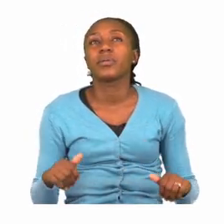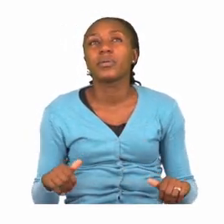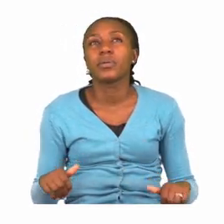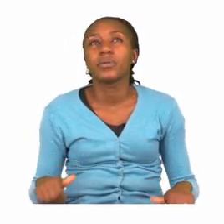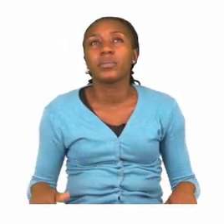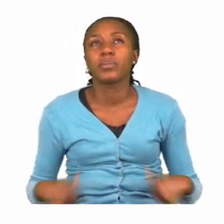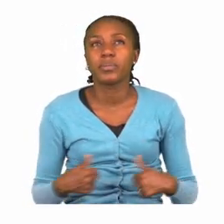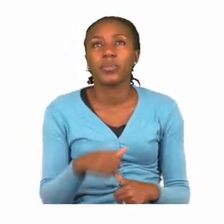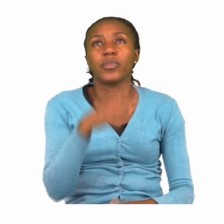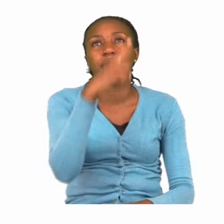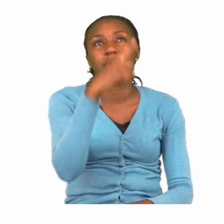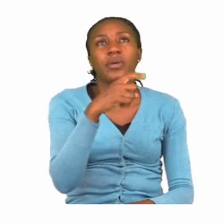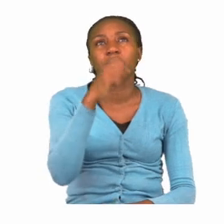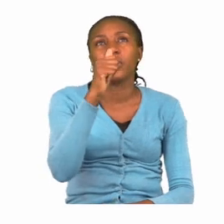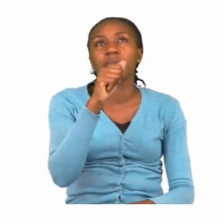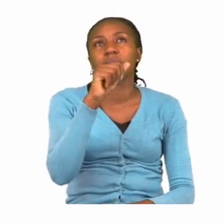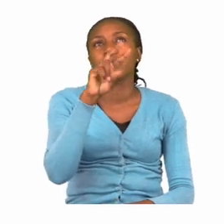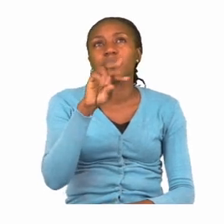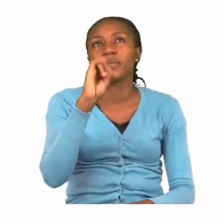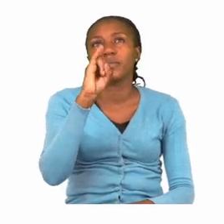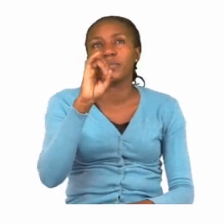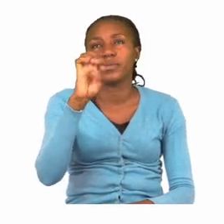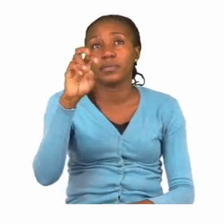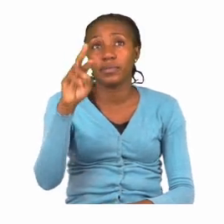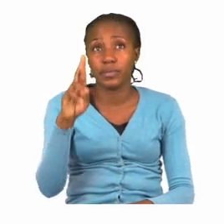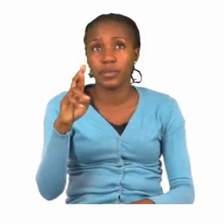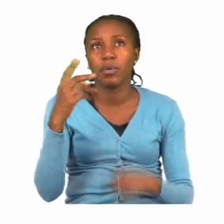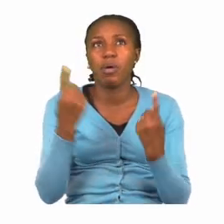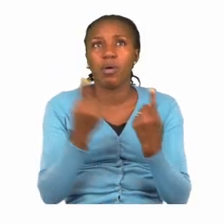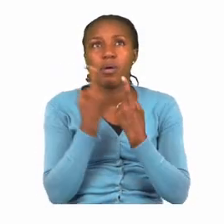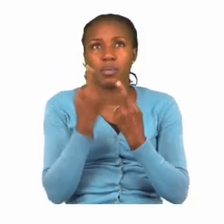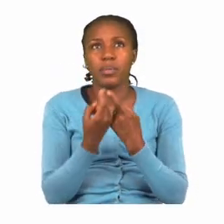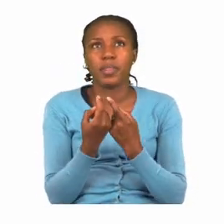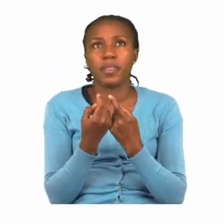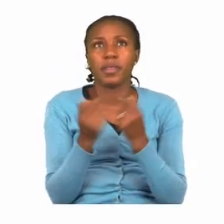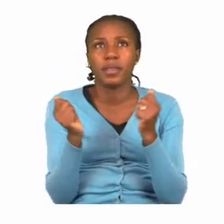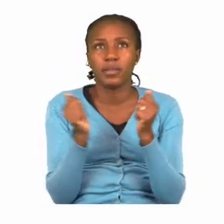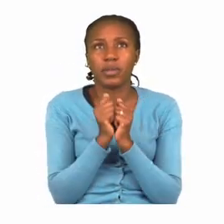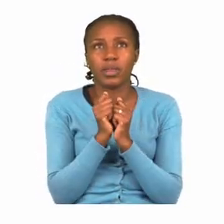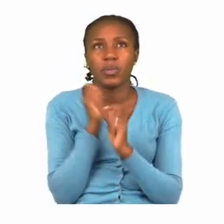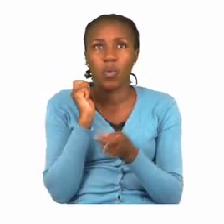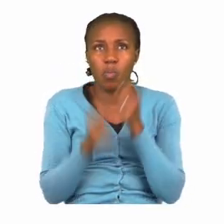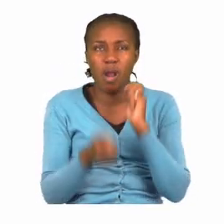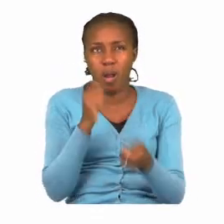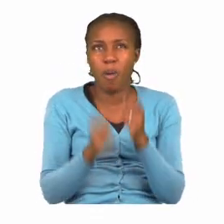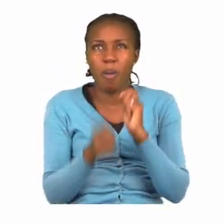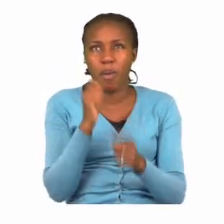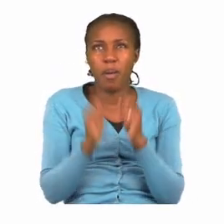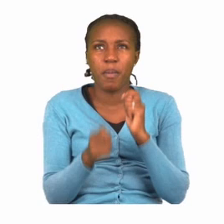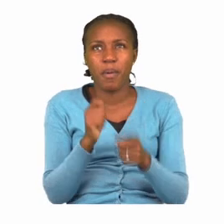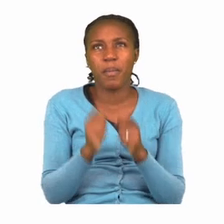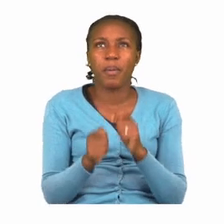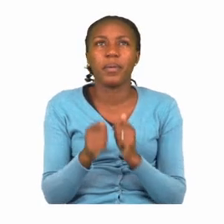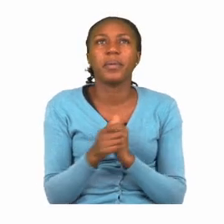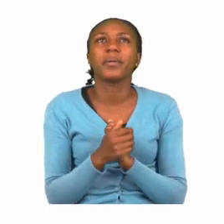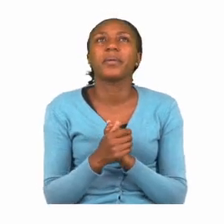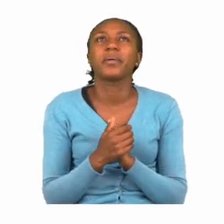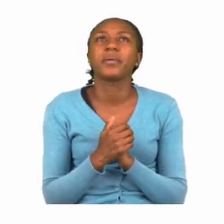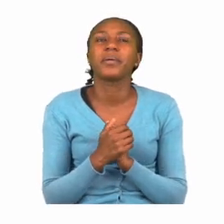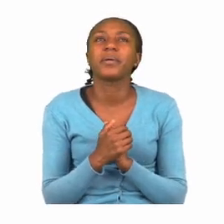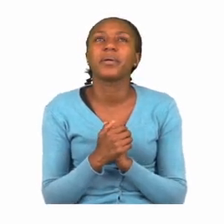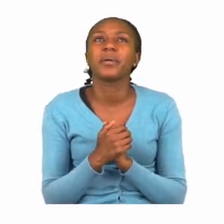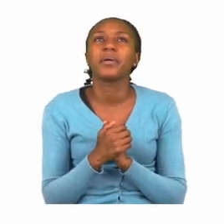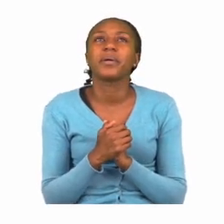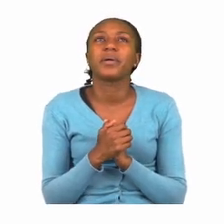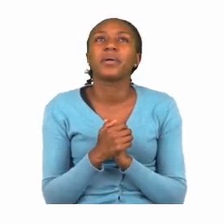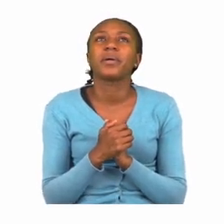Xavier plays with his toy ox and xylophone. One more